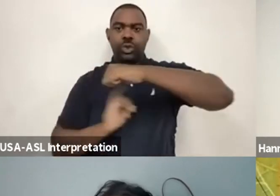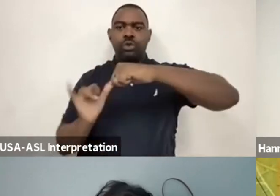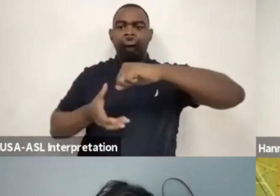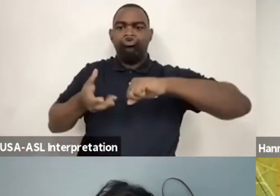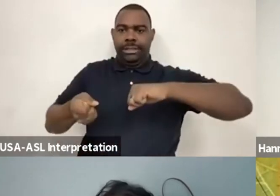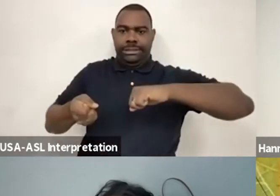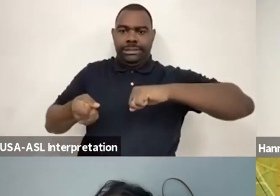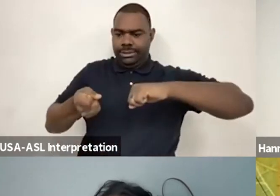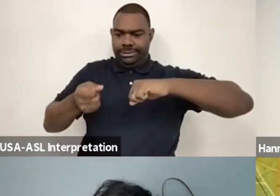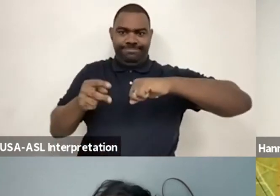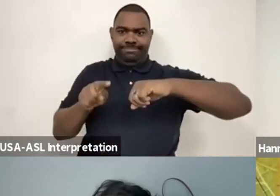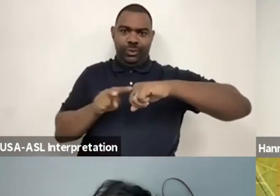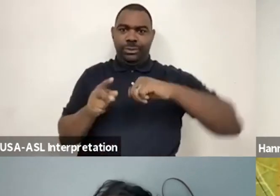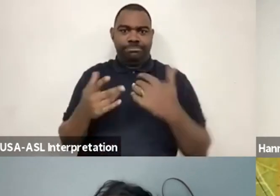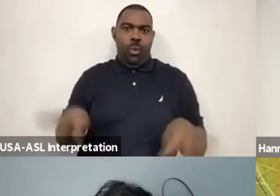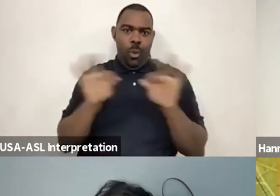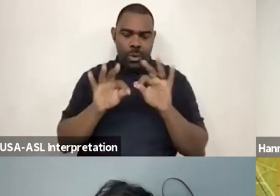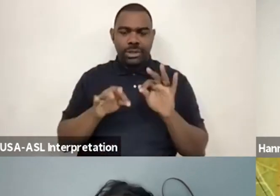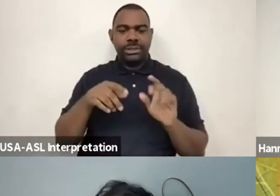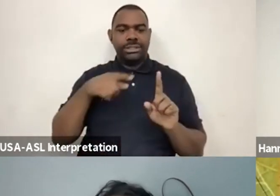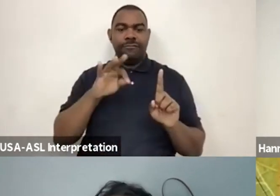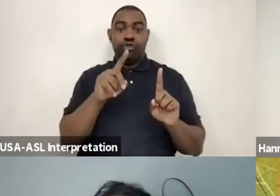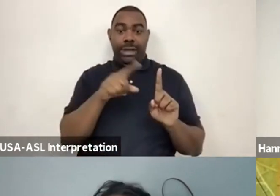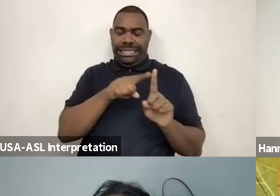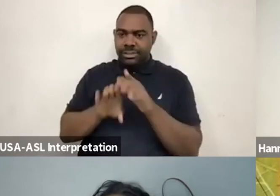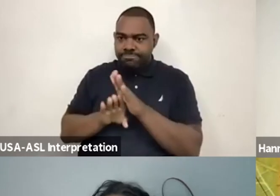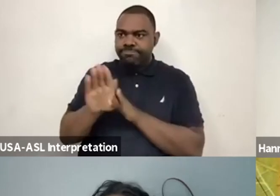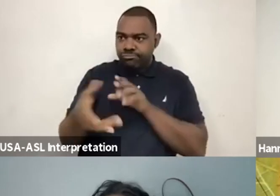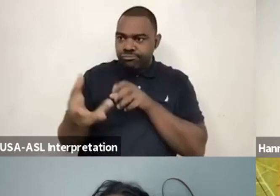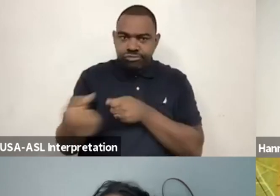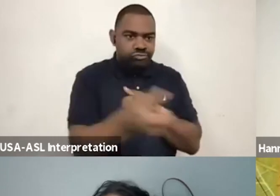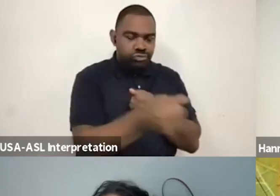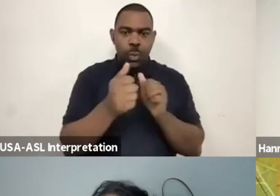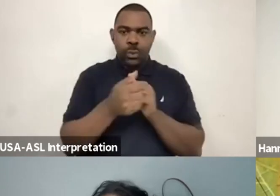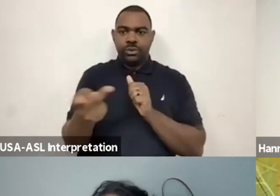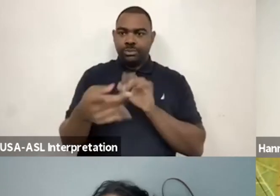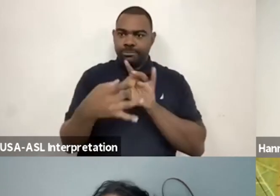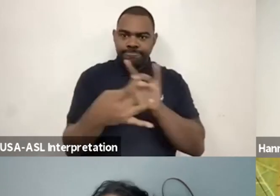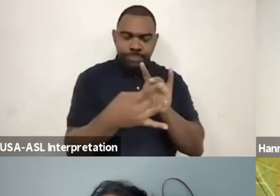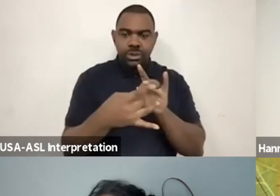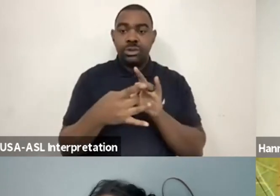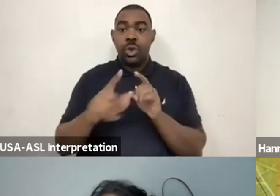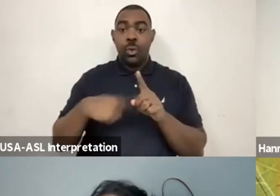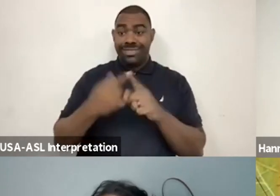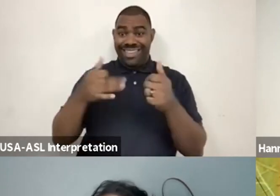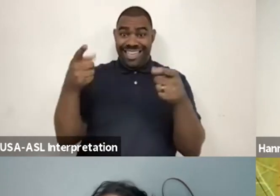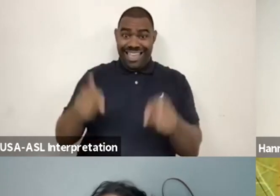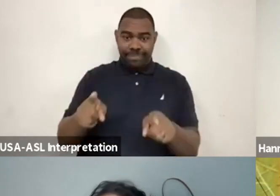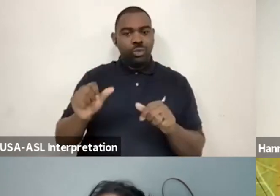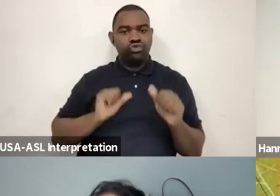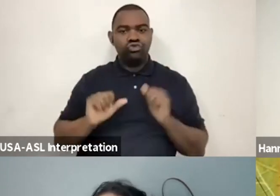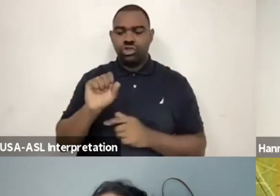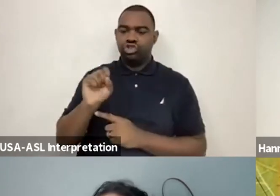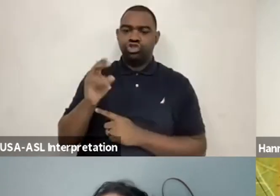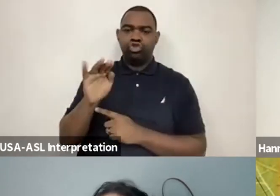with both of those VA hospitals and our contacts, when the Creative Arts Veterans Showcase came to light,